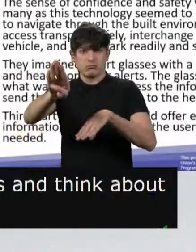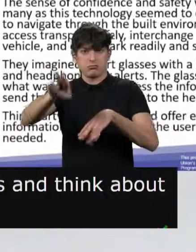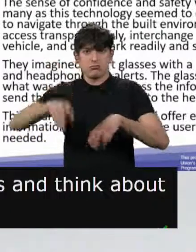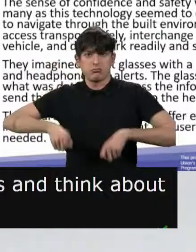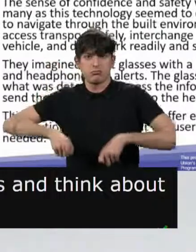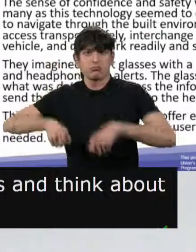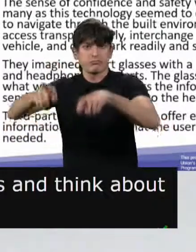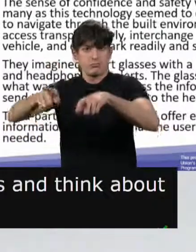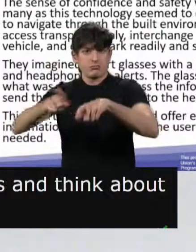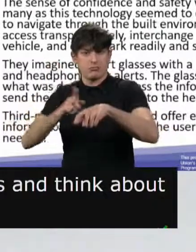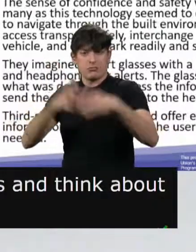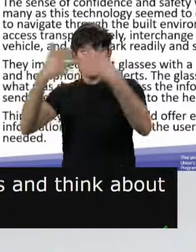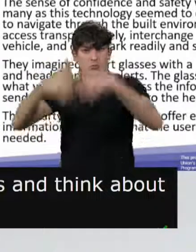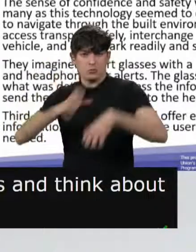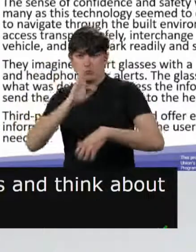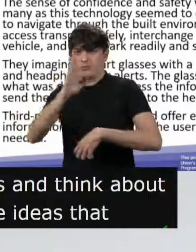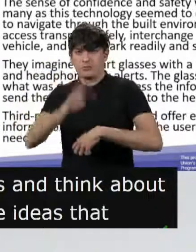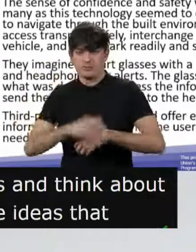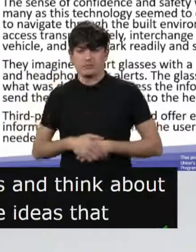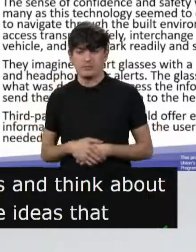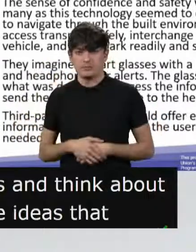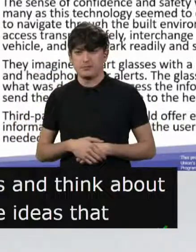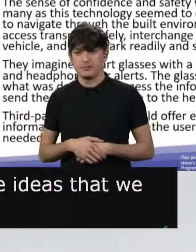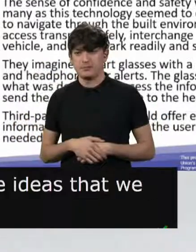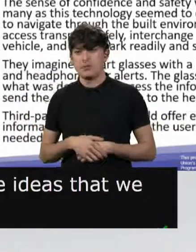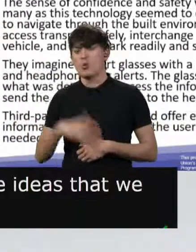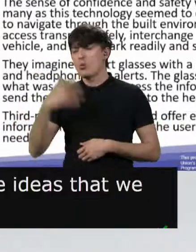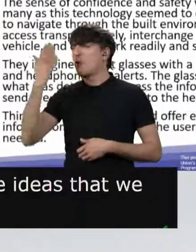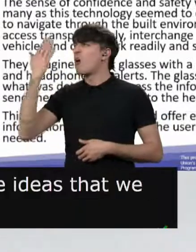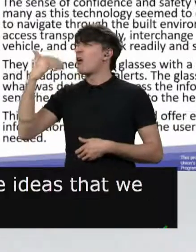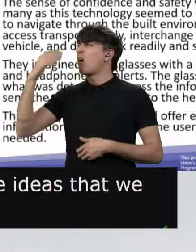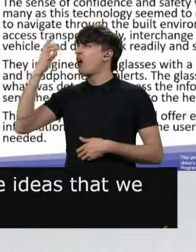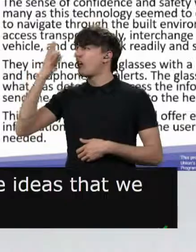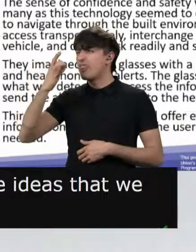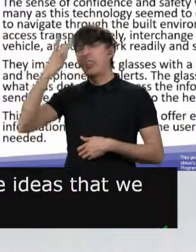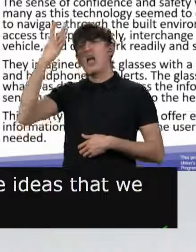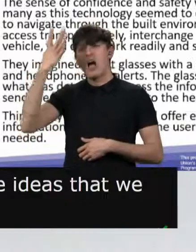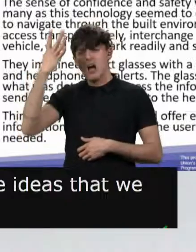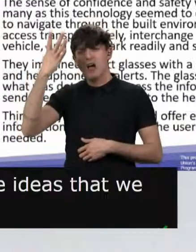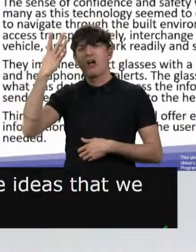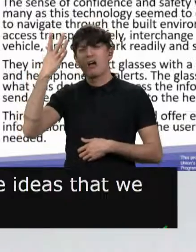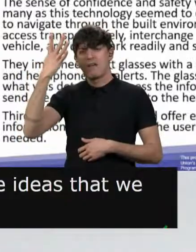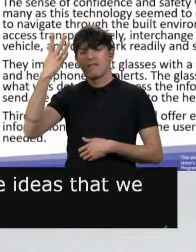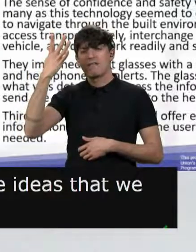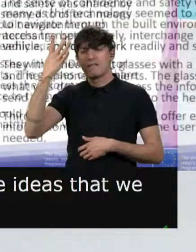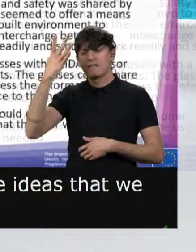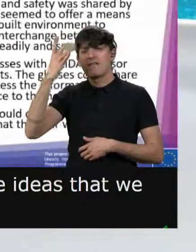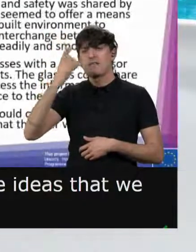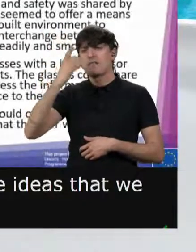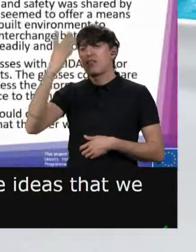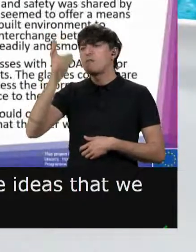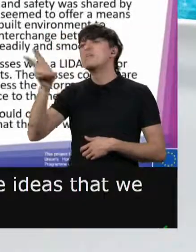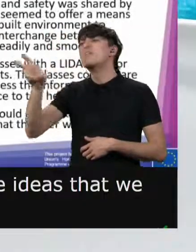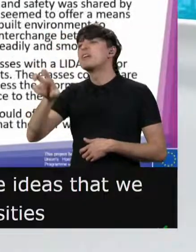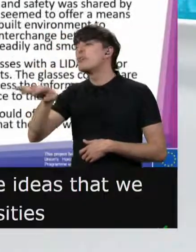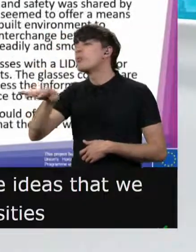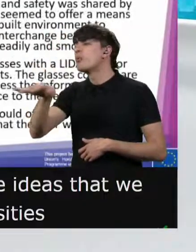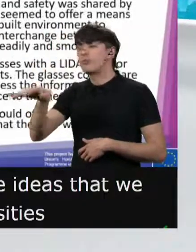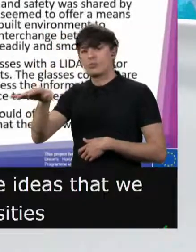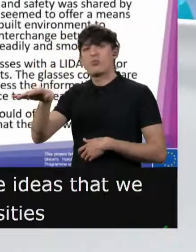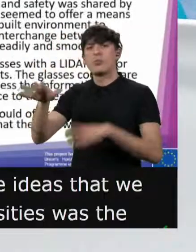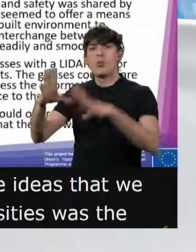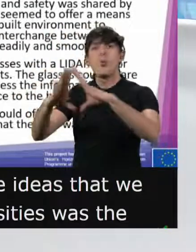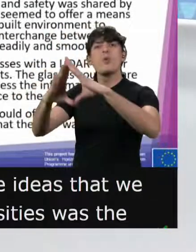that we looked at, which was in development from universities, was the use of LiDAR